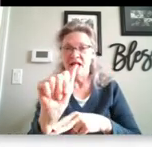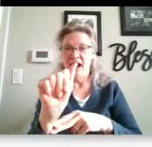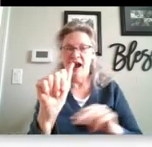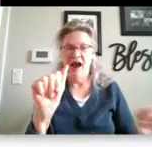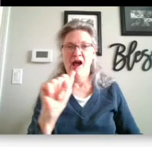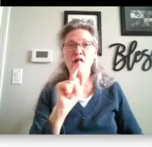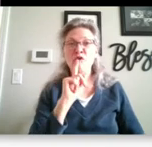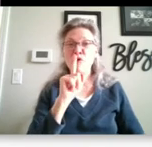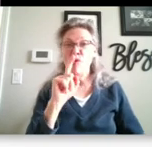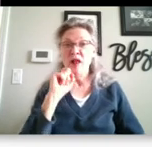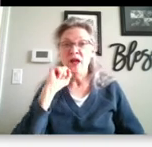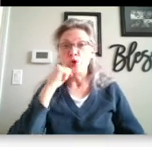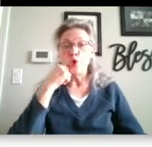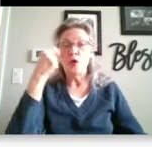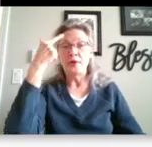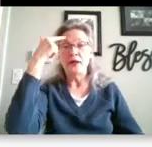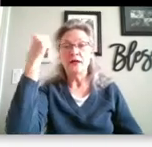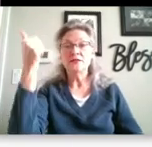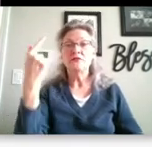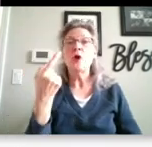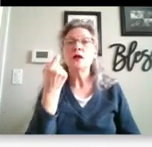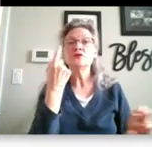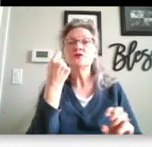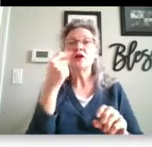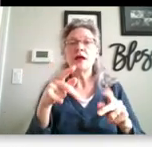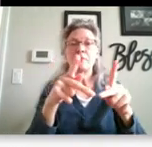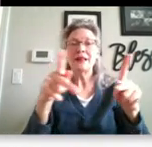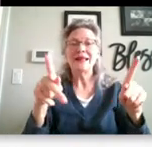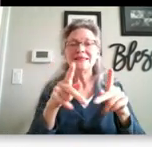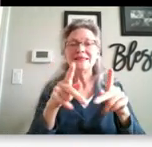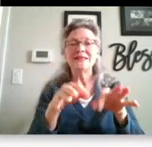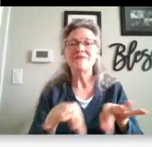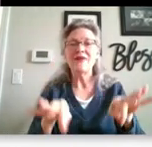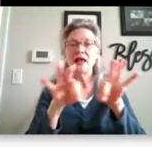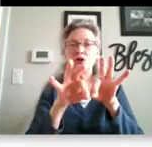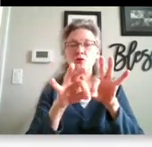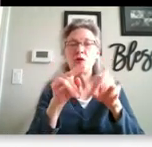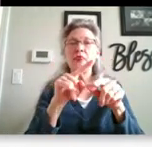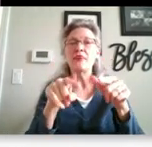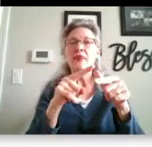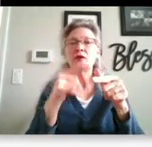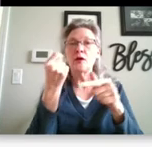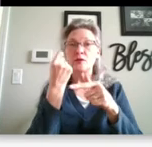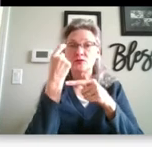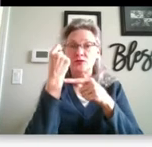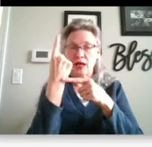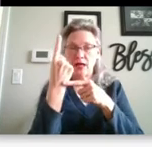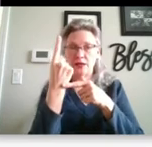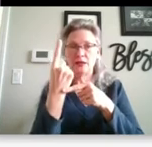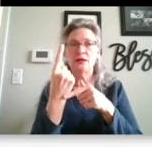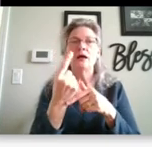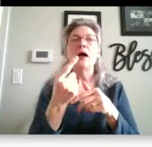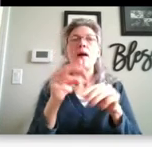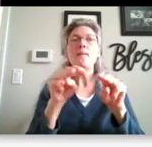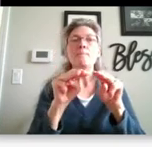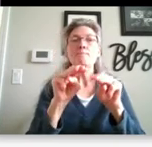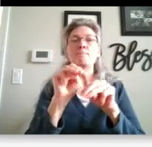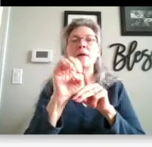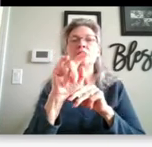really cool because if you understand place value, then you understand the metric system. It's not like the customary system